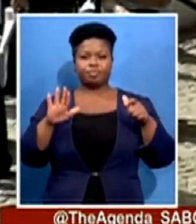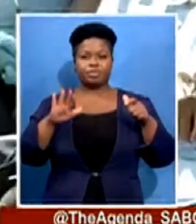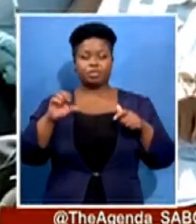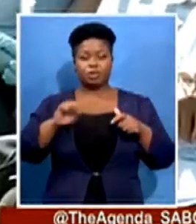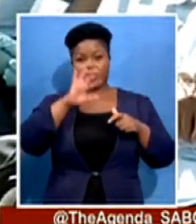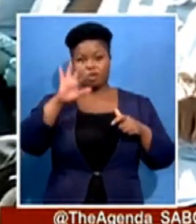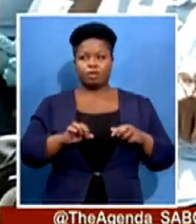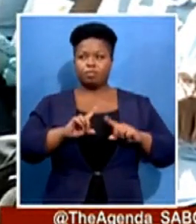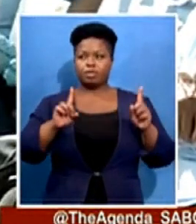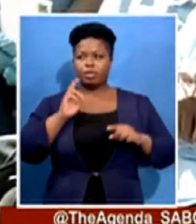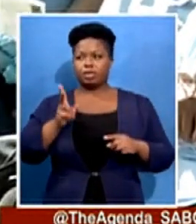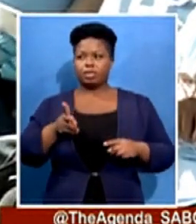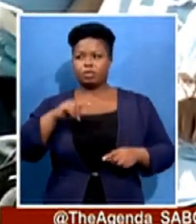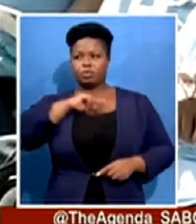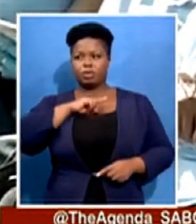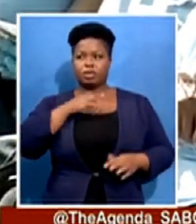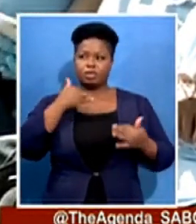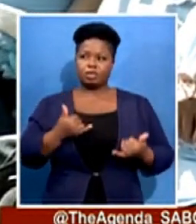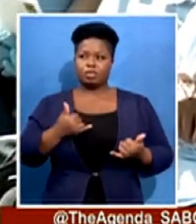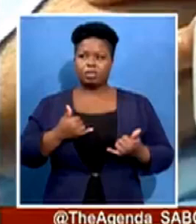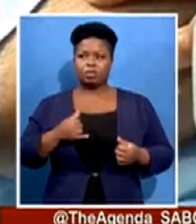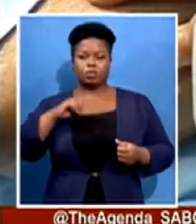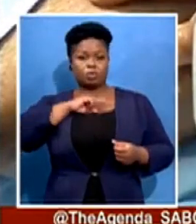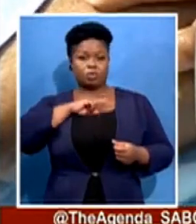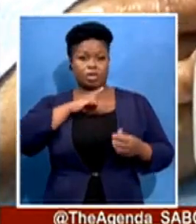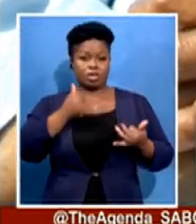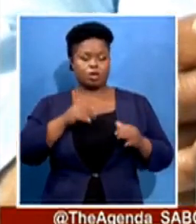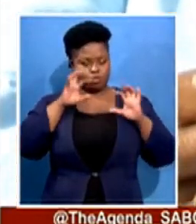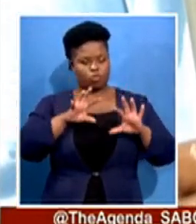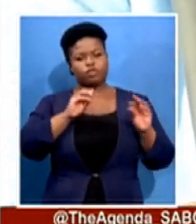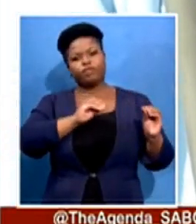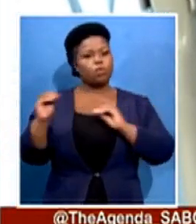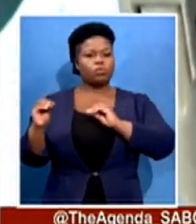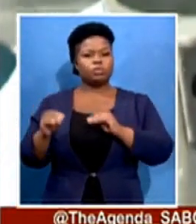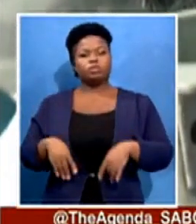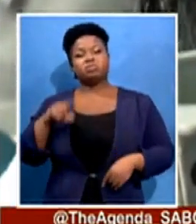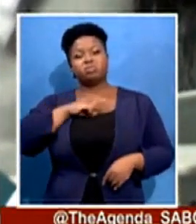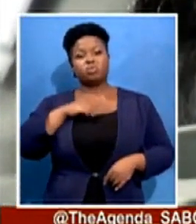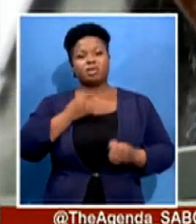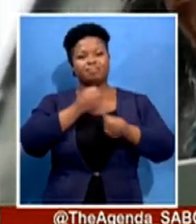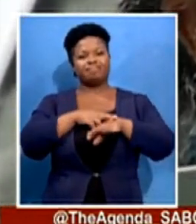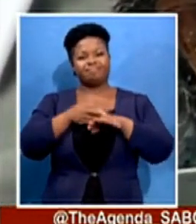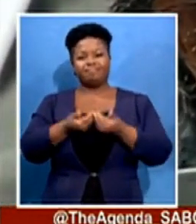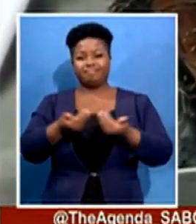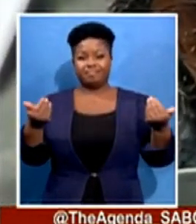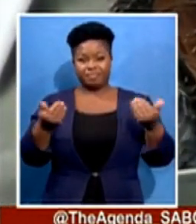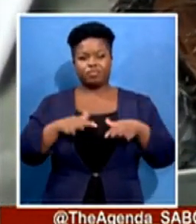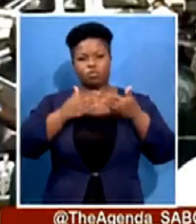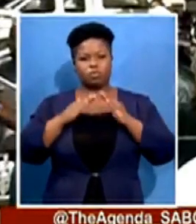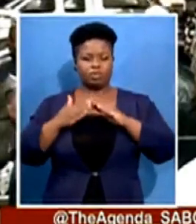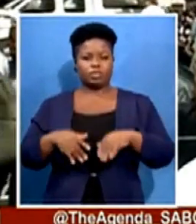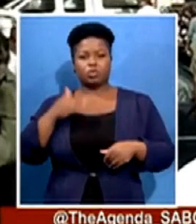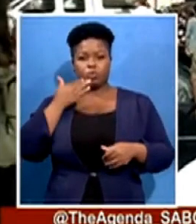to preserve the history of the forced removals or the injustices of apartheid on communities who once lived here. I'm appealing